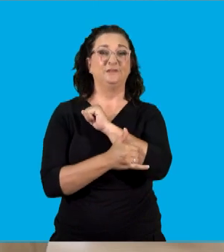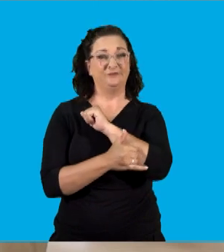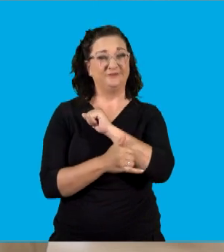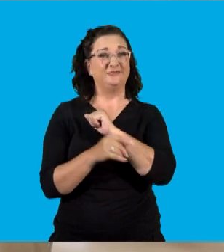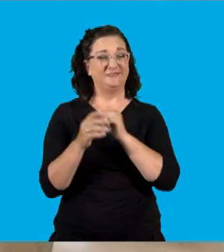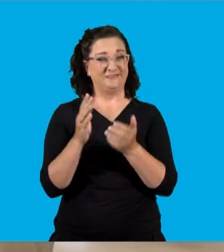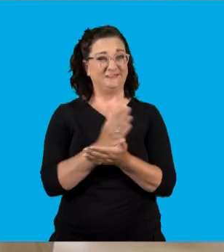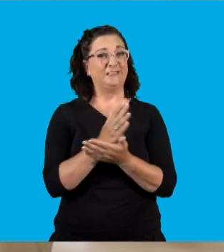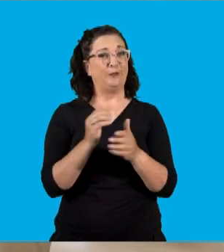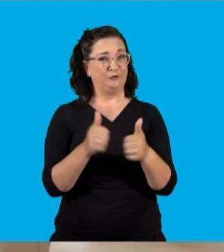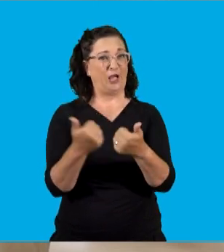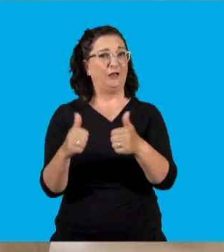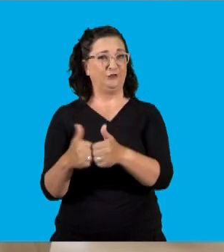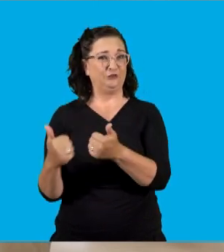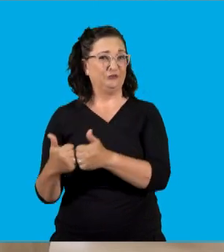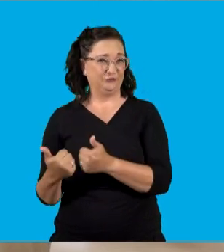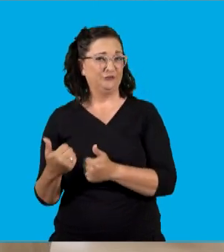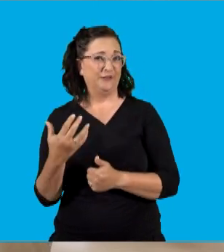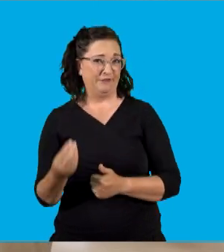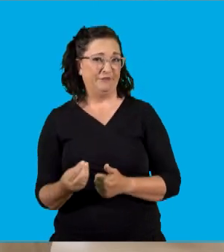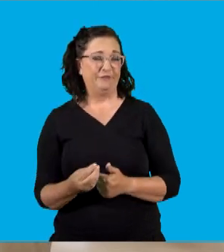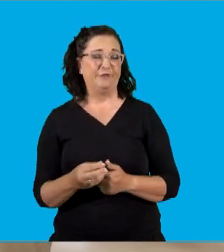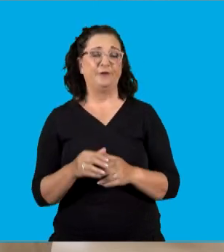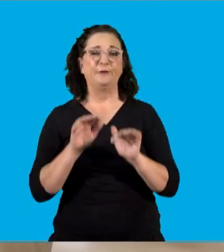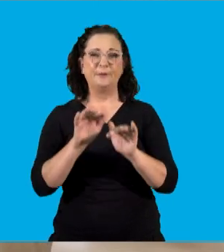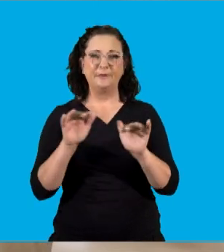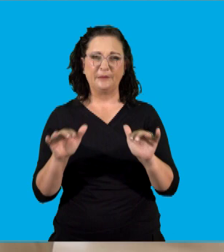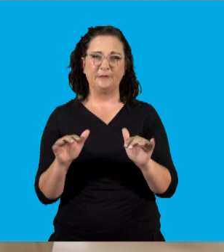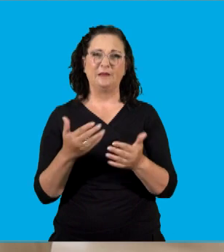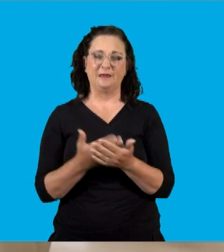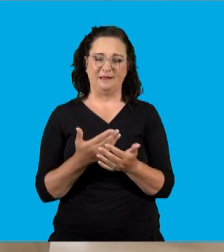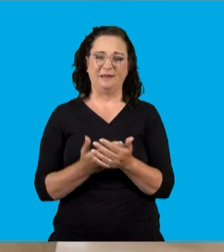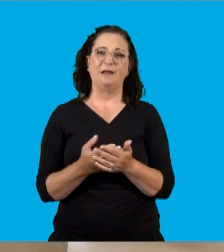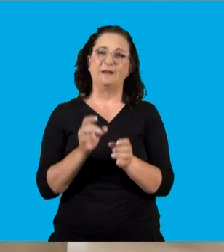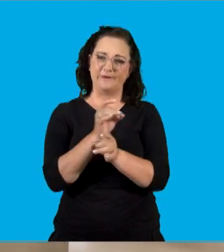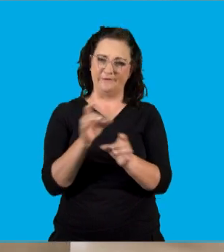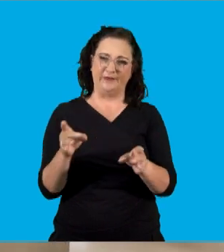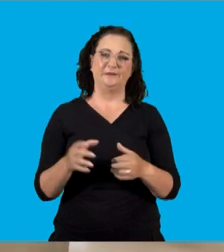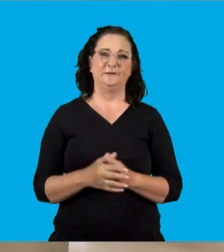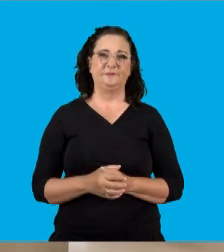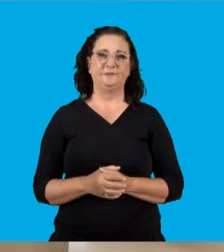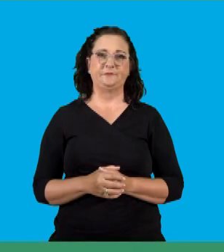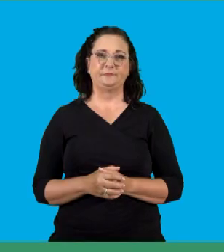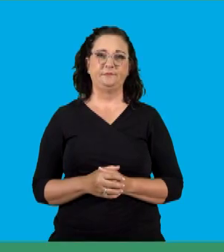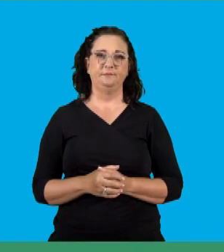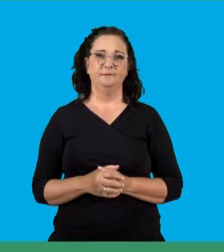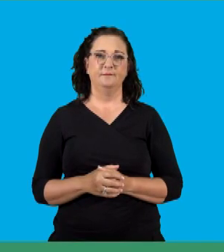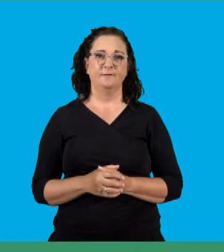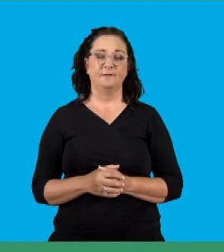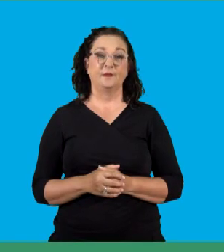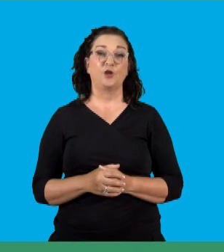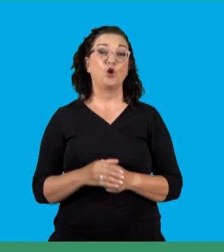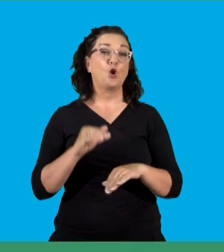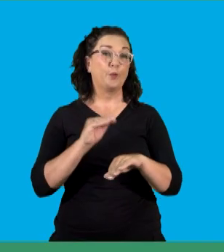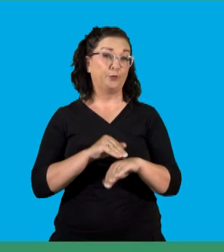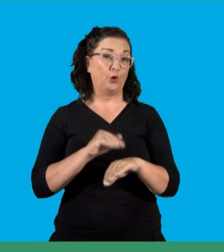socio-economic issues are challenges that are facing people as well as affecting the economy as well.